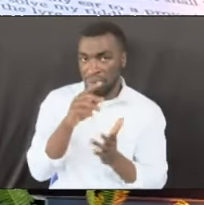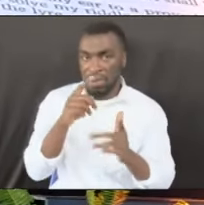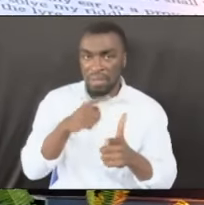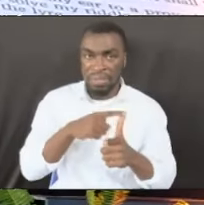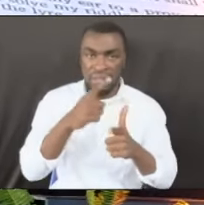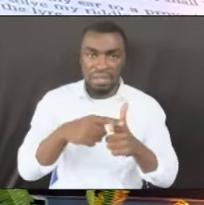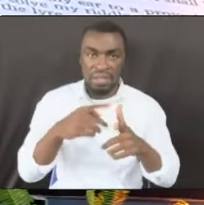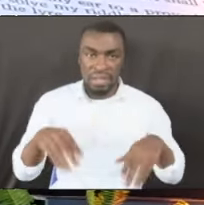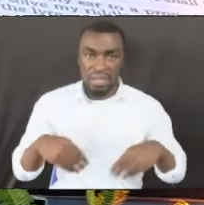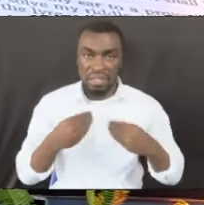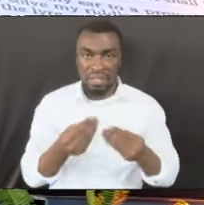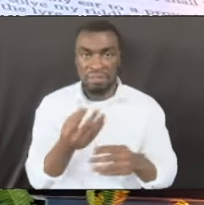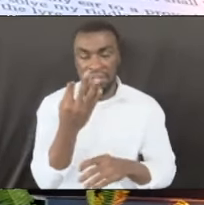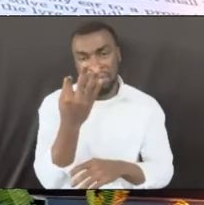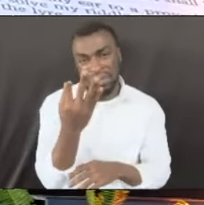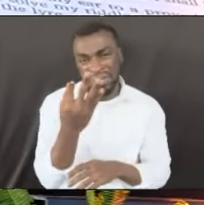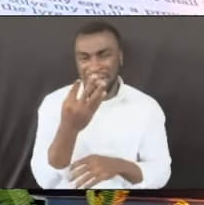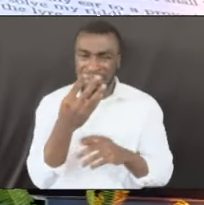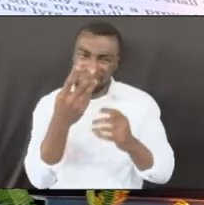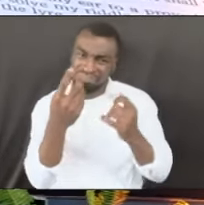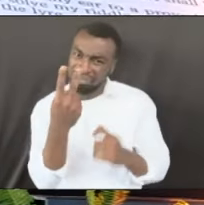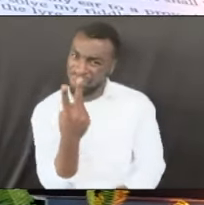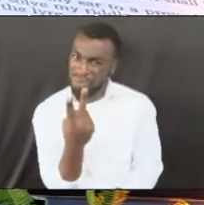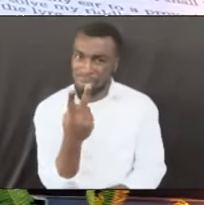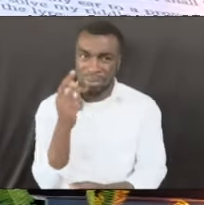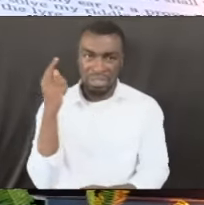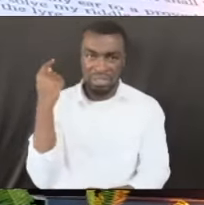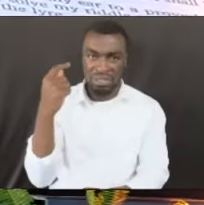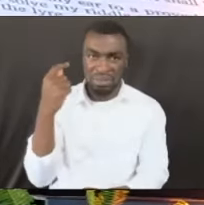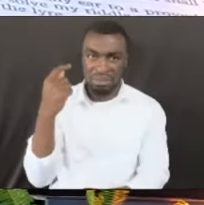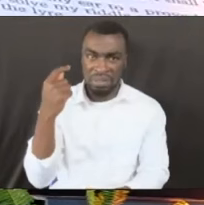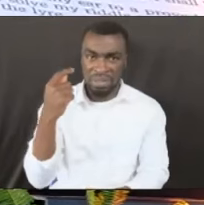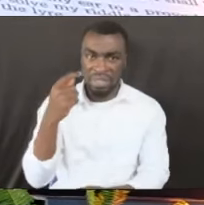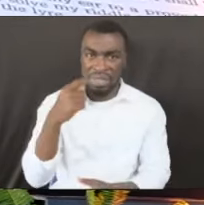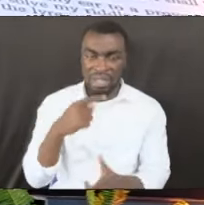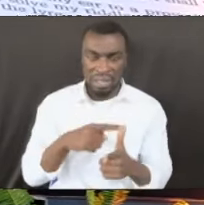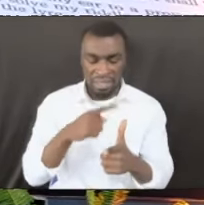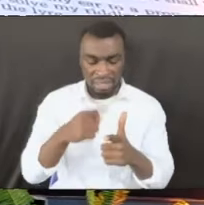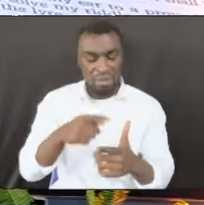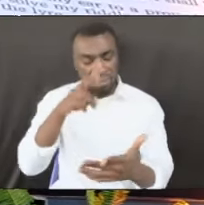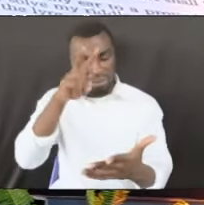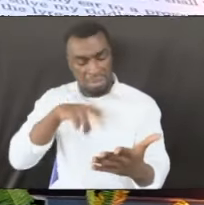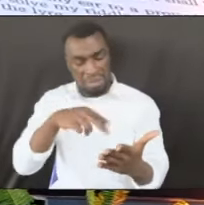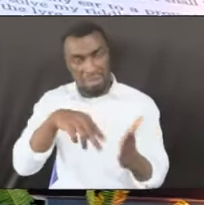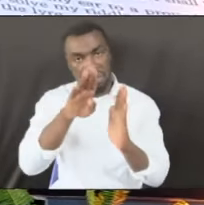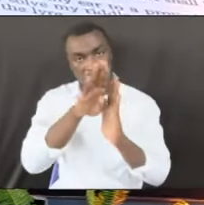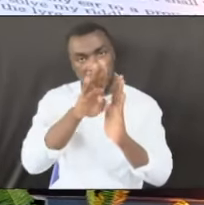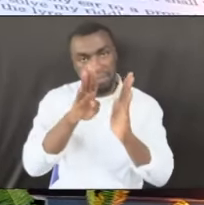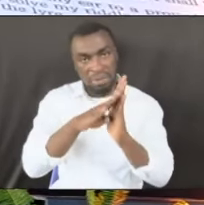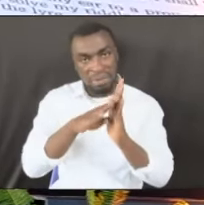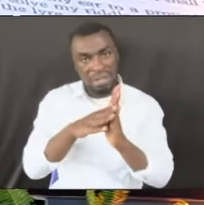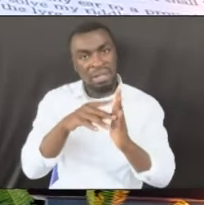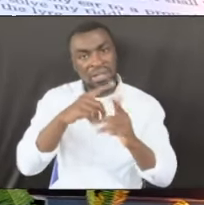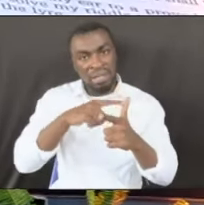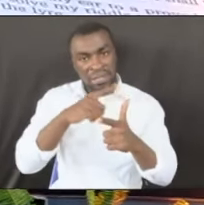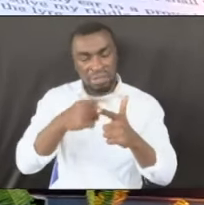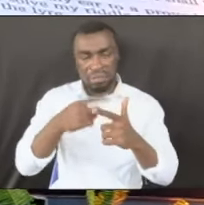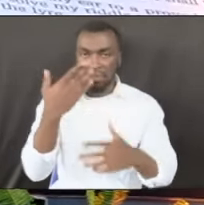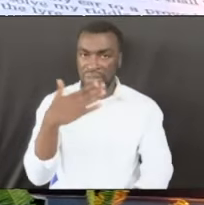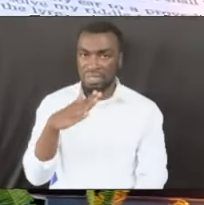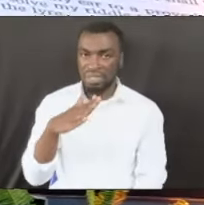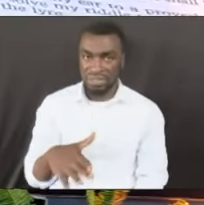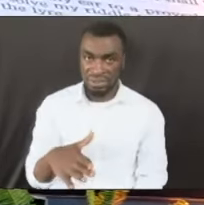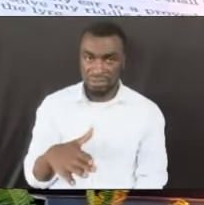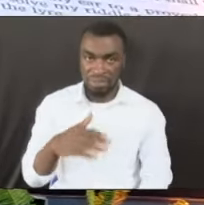two or three testimonies, then I'll delve into the scriptures, then we will pray. My